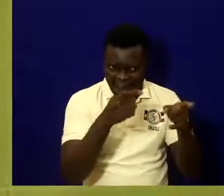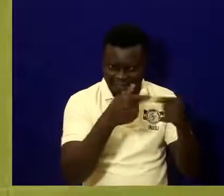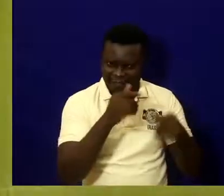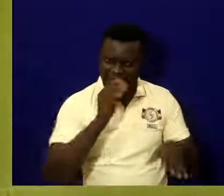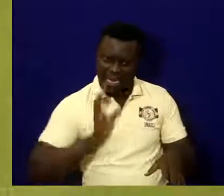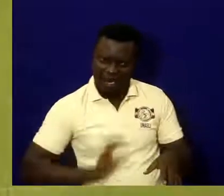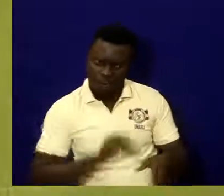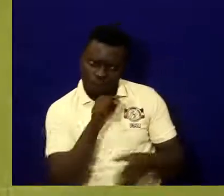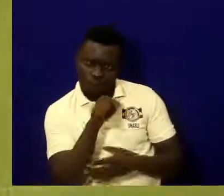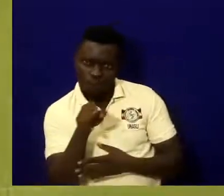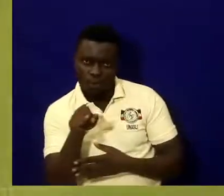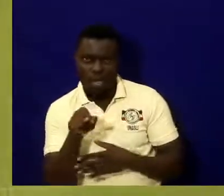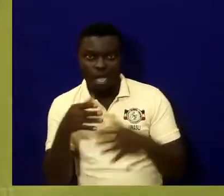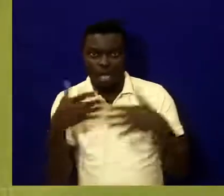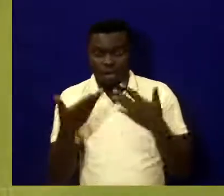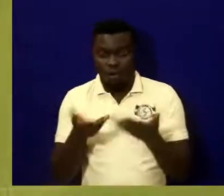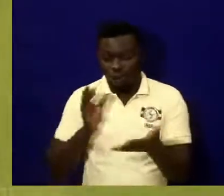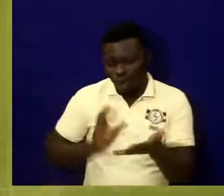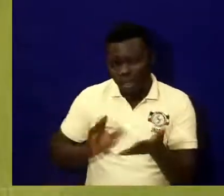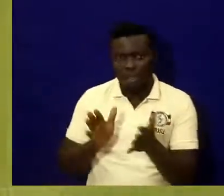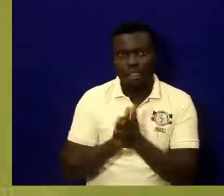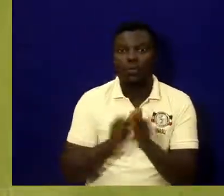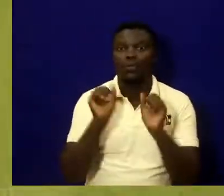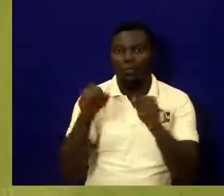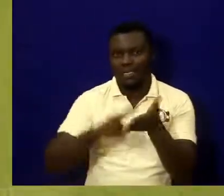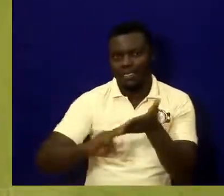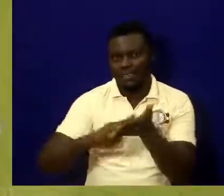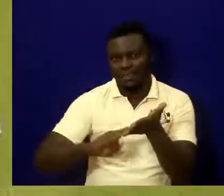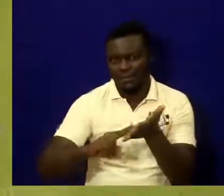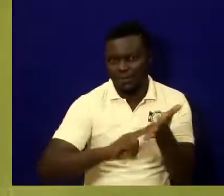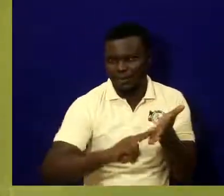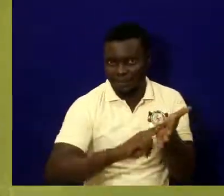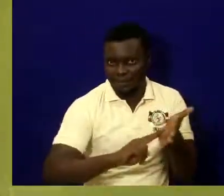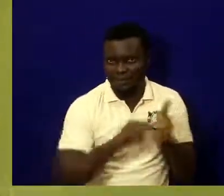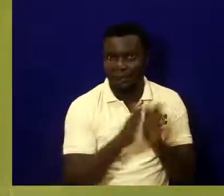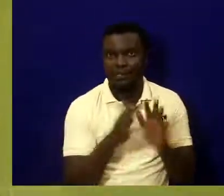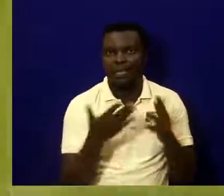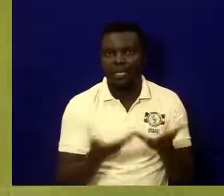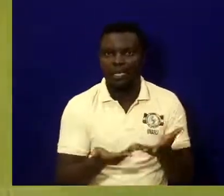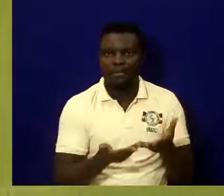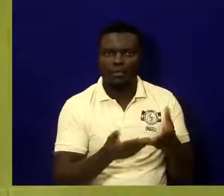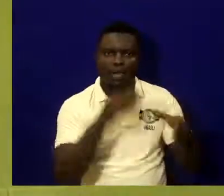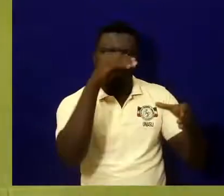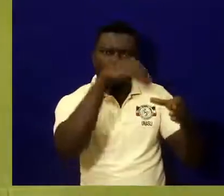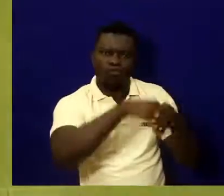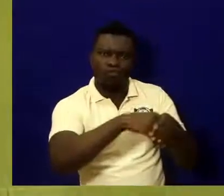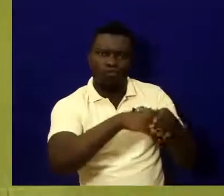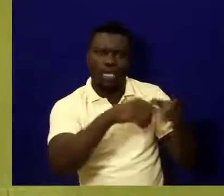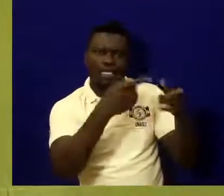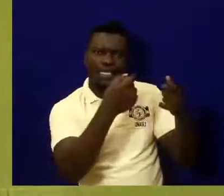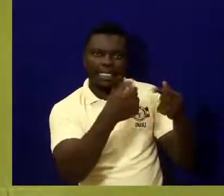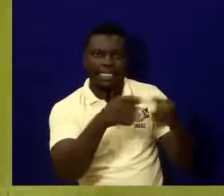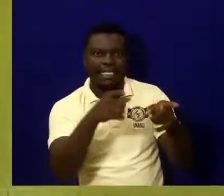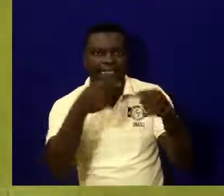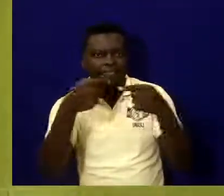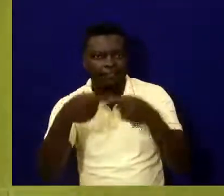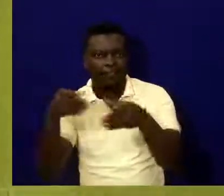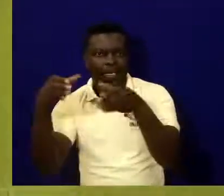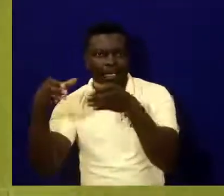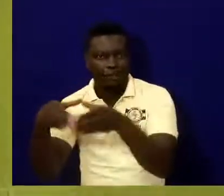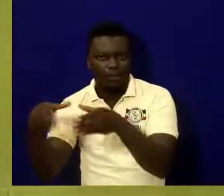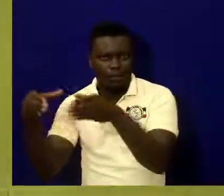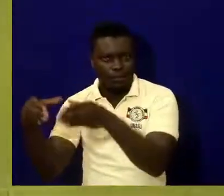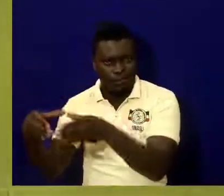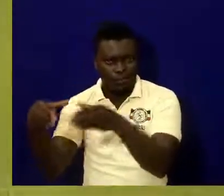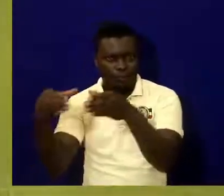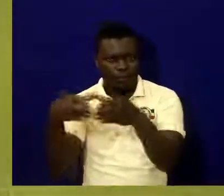features or characteristics which we can use so that we put them into different